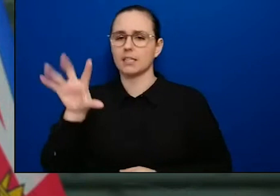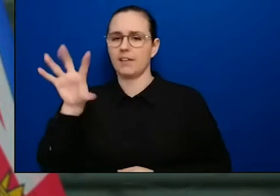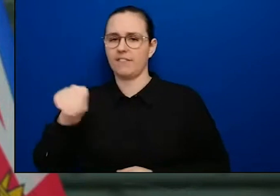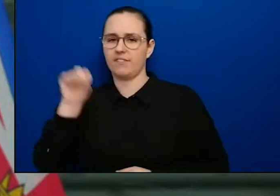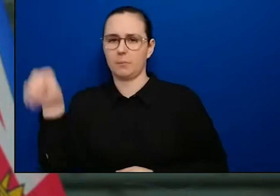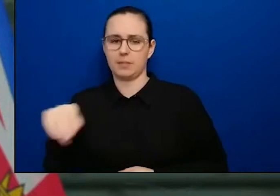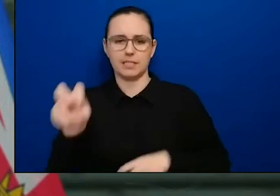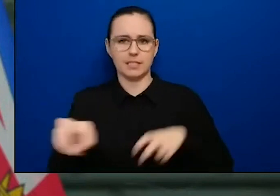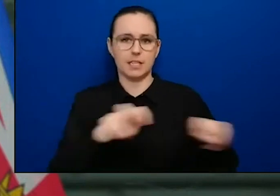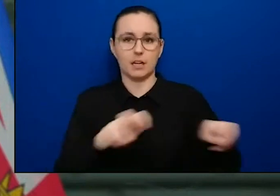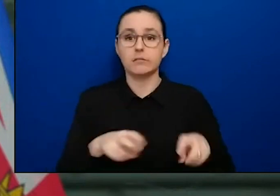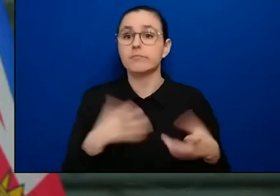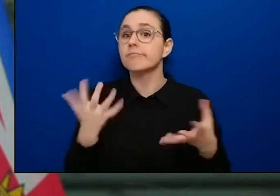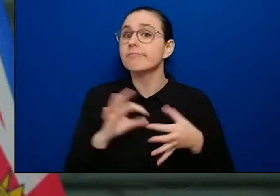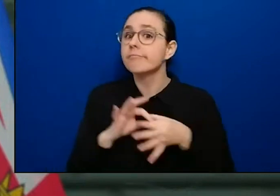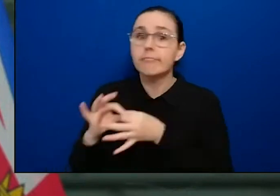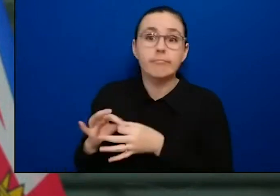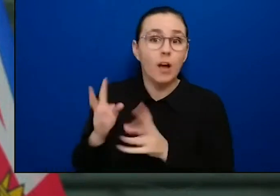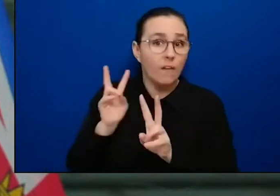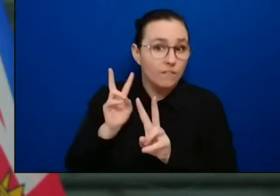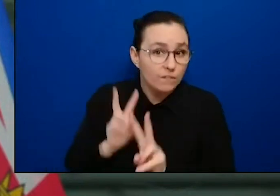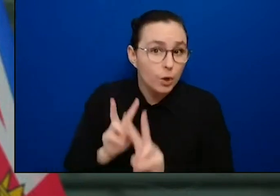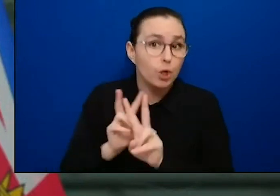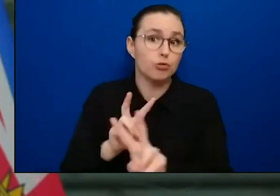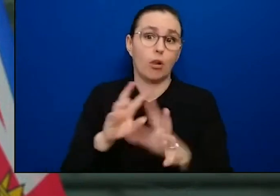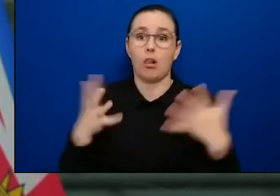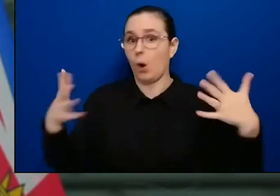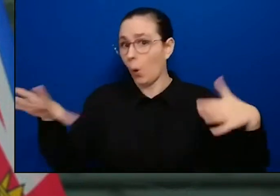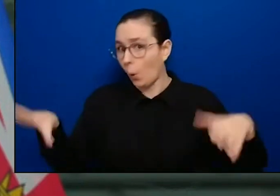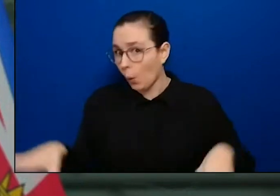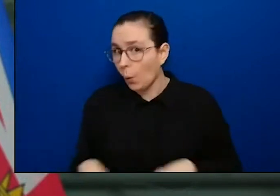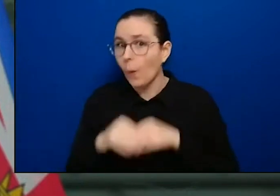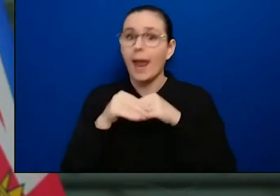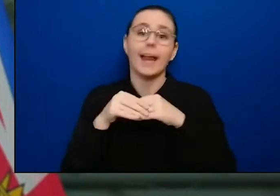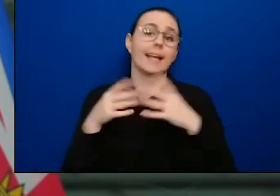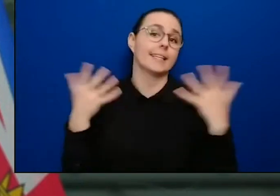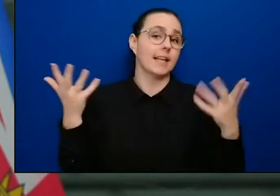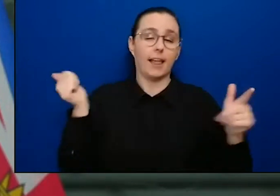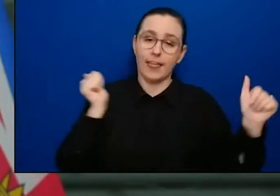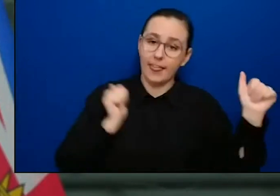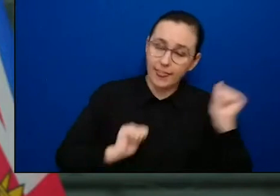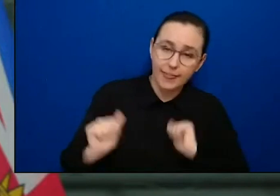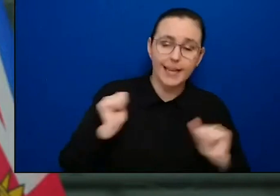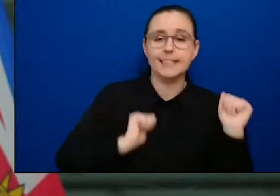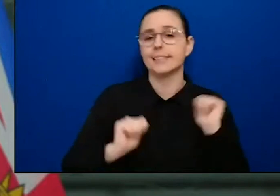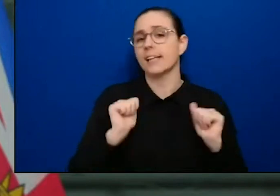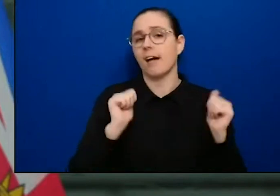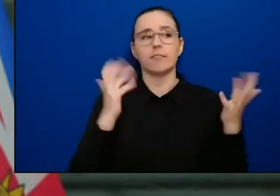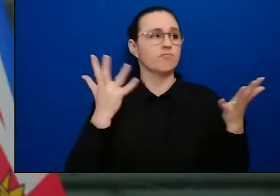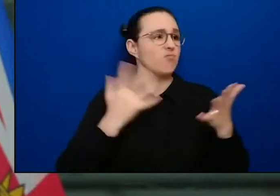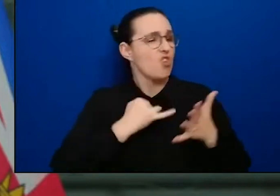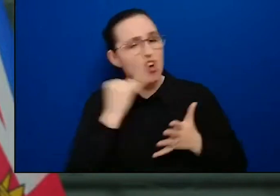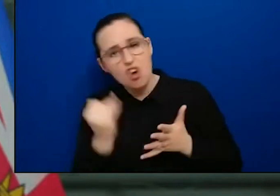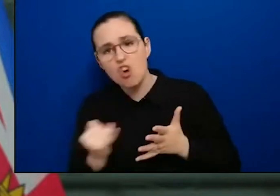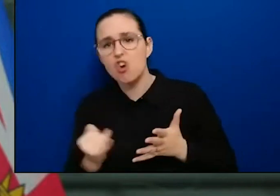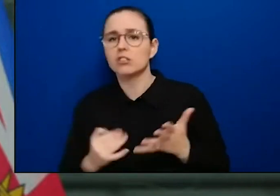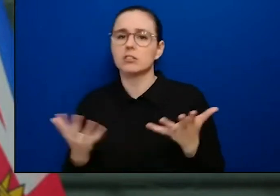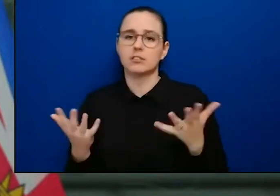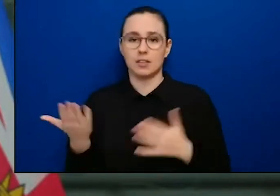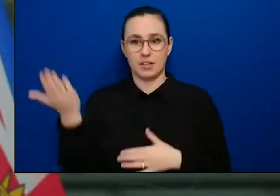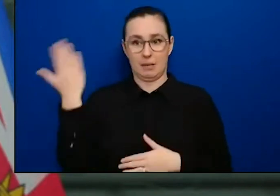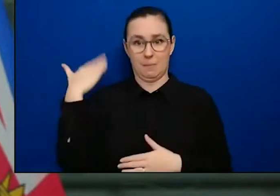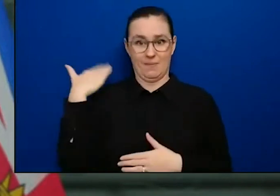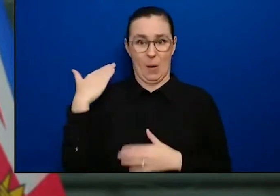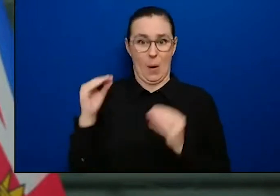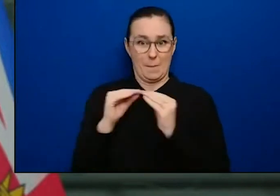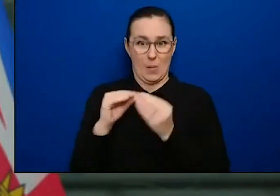weddings, sporting events, theatre, arts and performance events. And I know some of these were restricted to a much lower number in the past, so